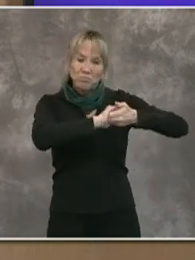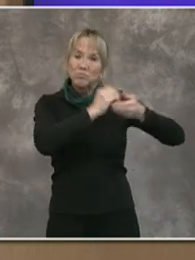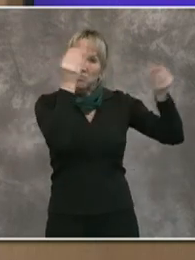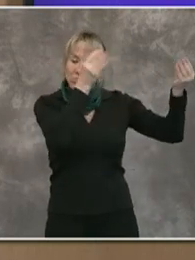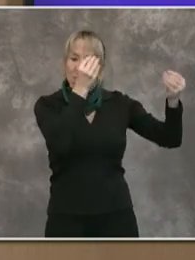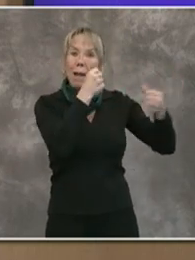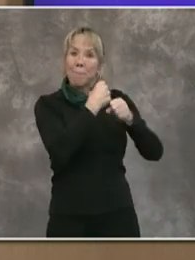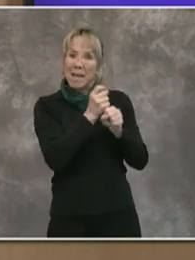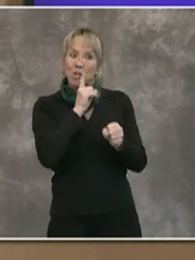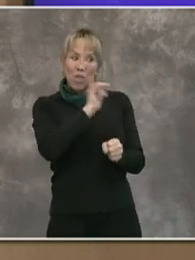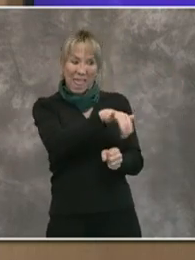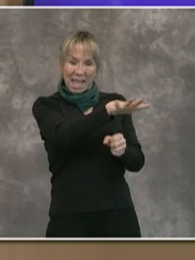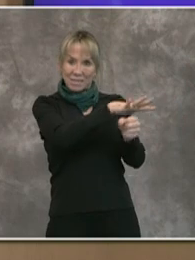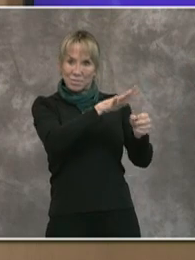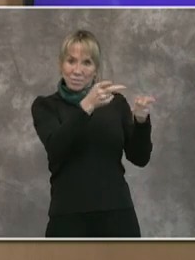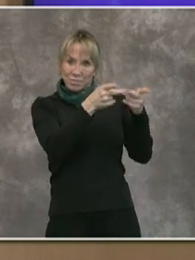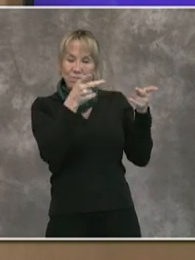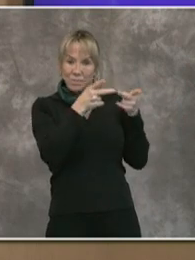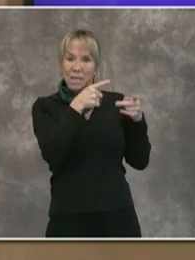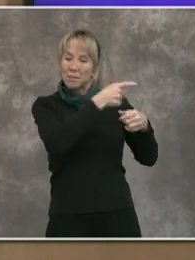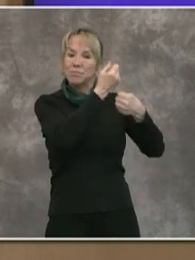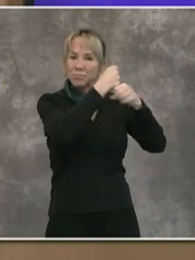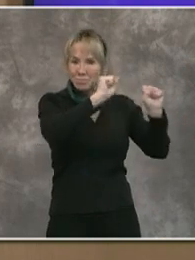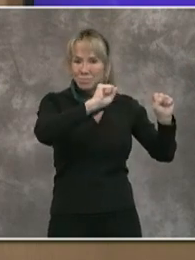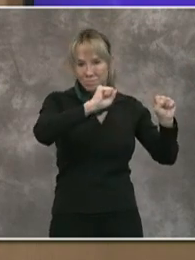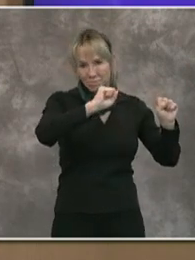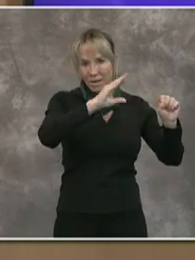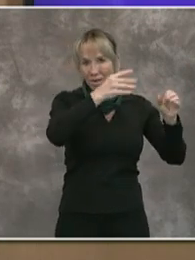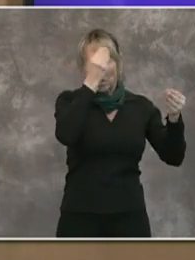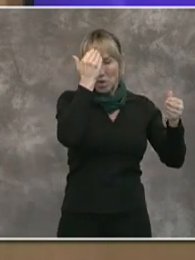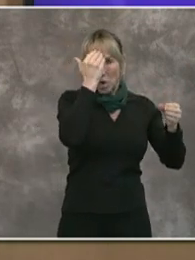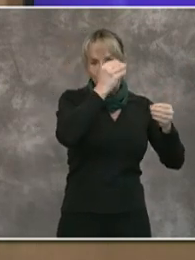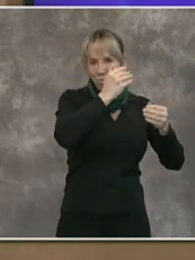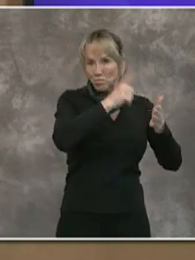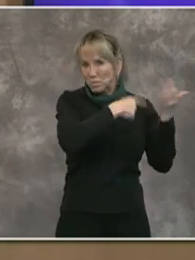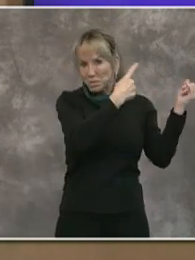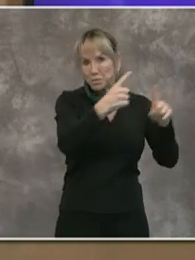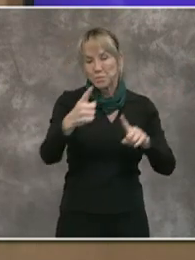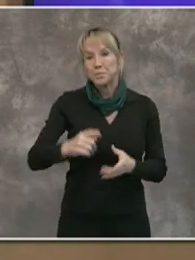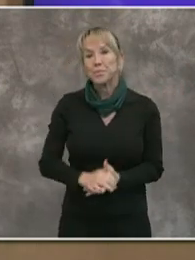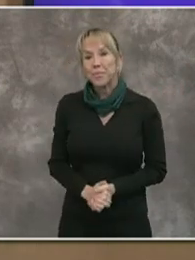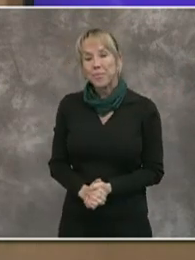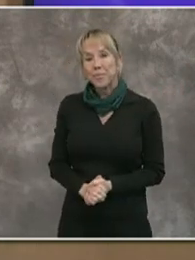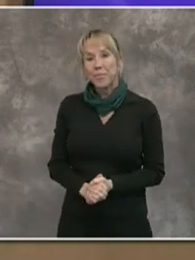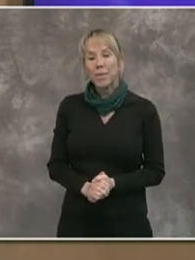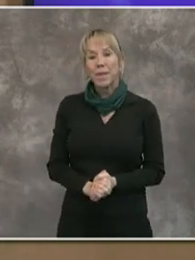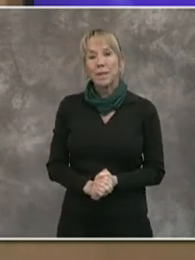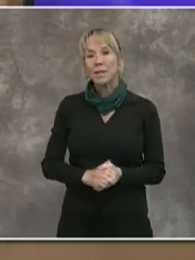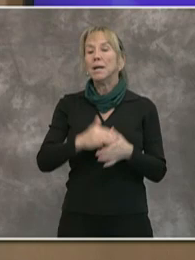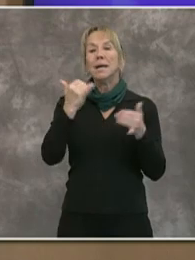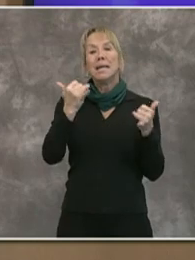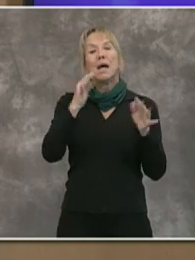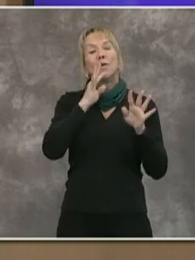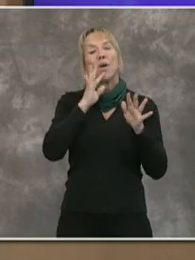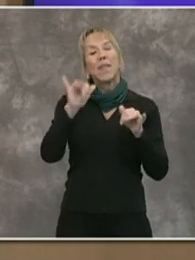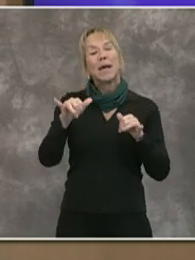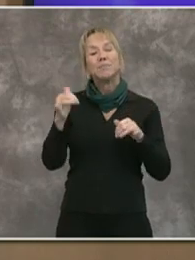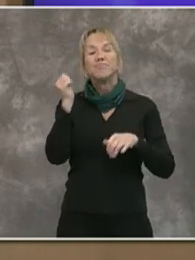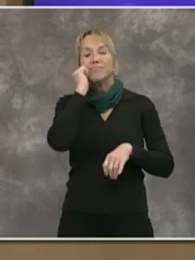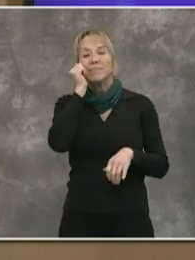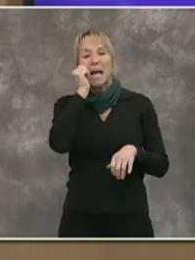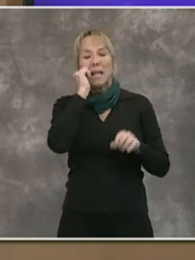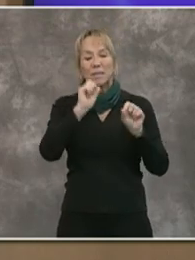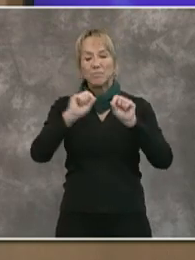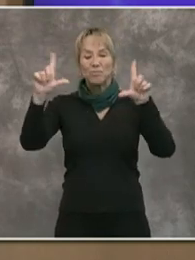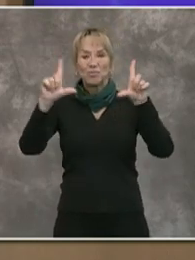ensure that site, along with everyone else who is located in that site. Now we will move to our daily charts and